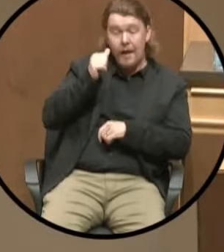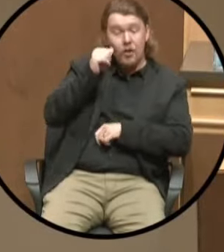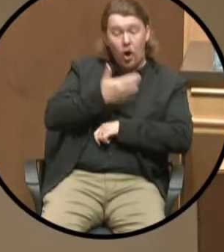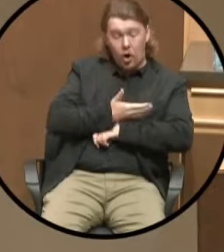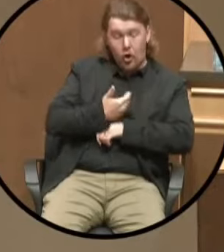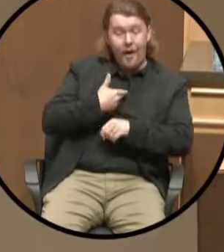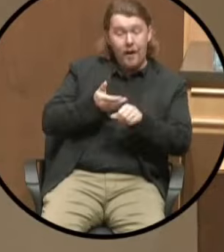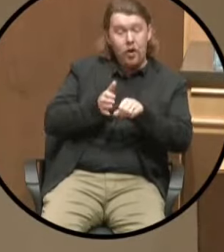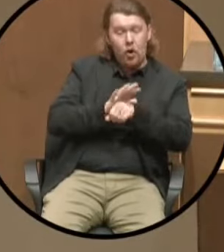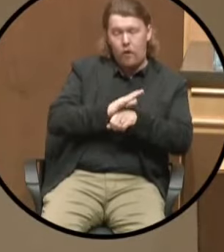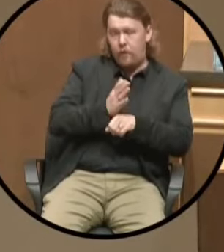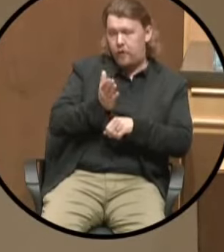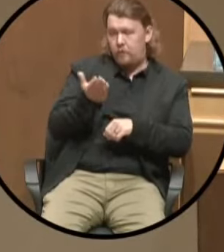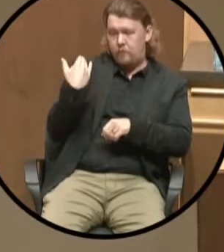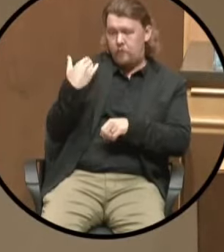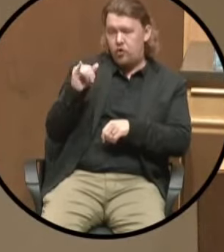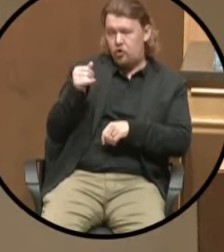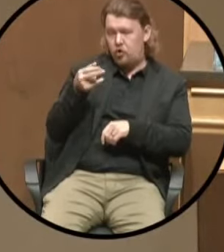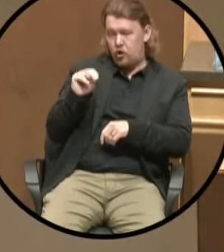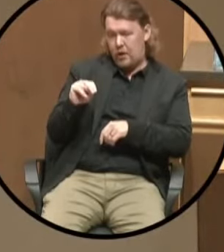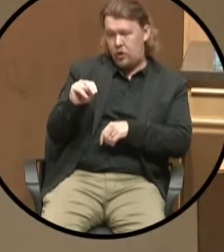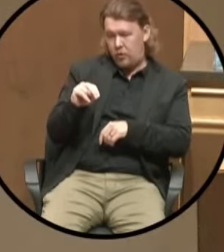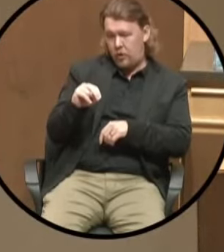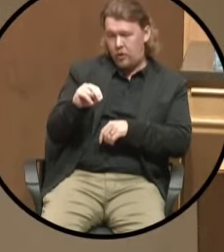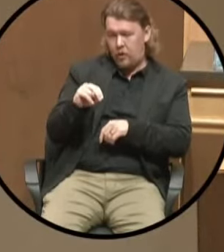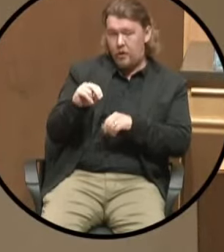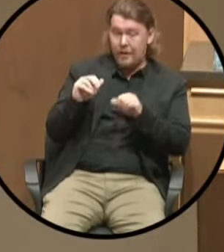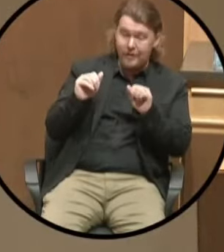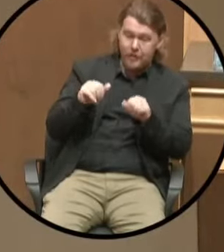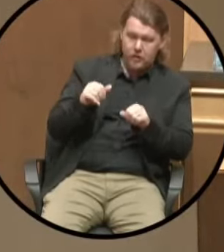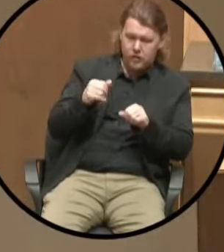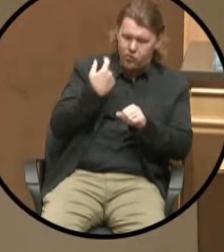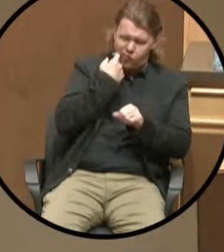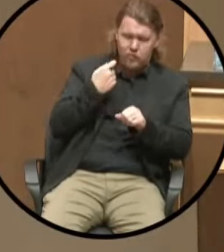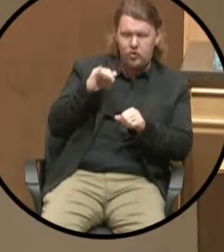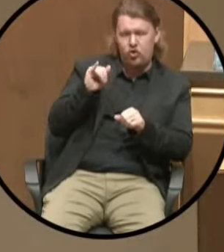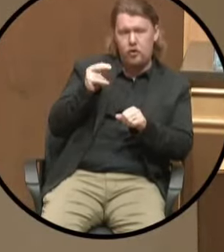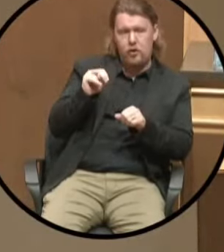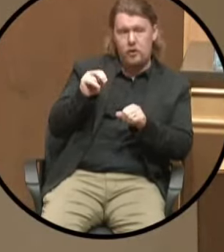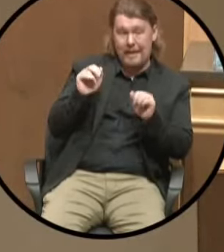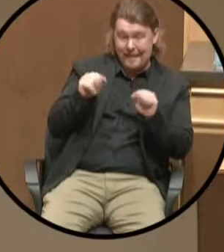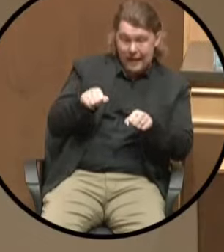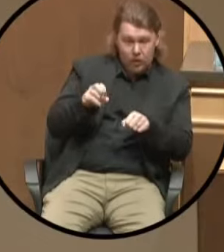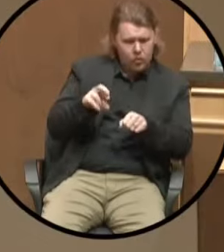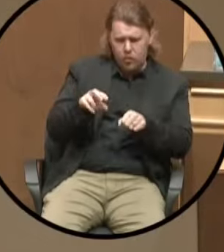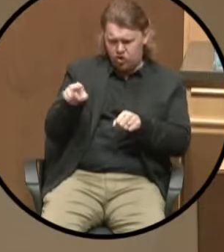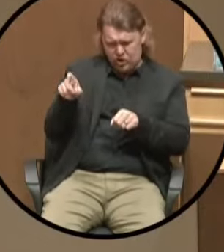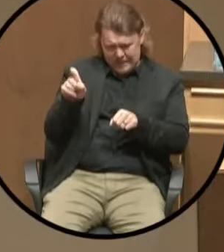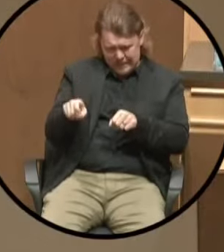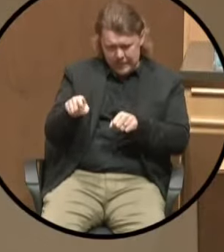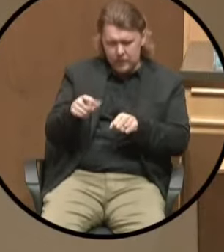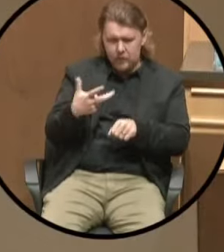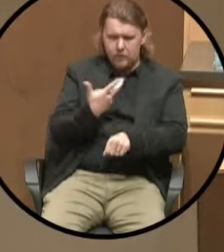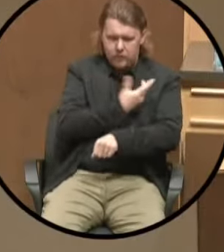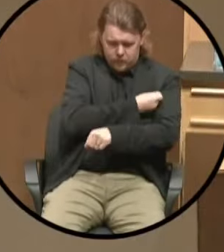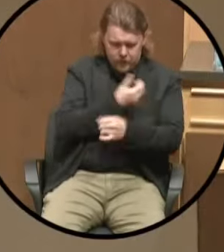in January of 2021. Can or does she need to get the vaccine?